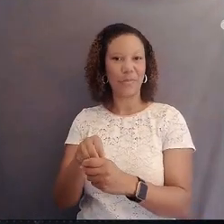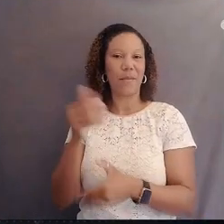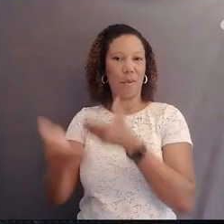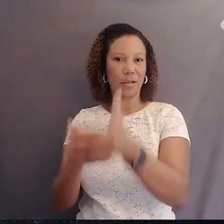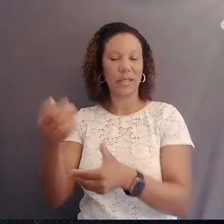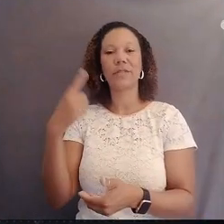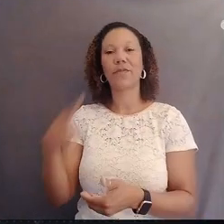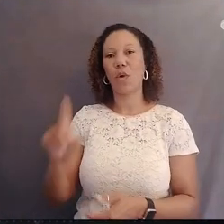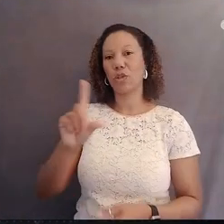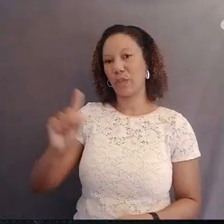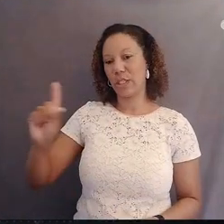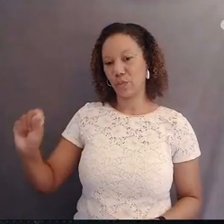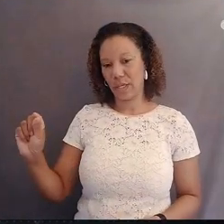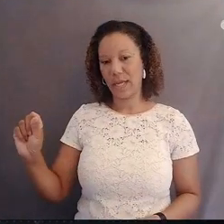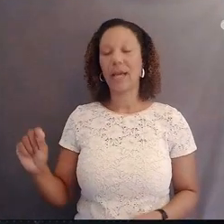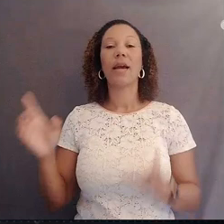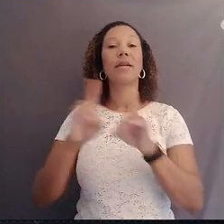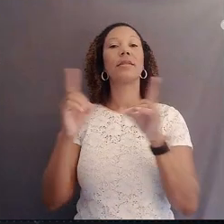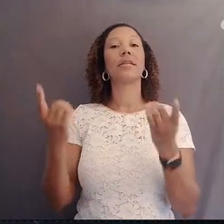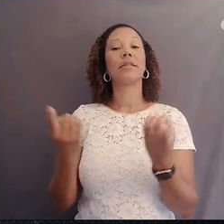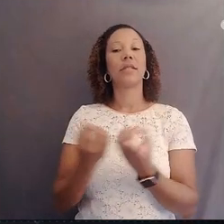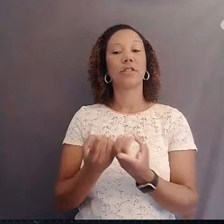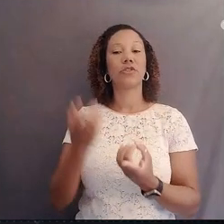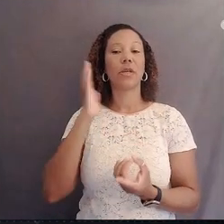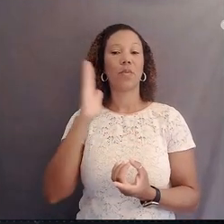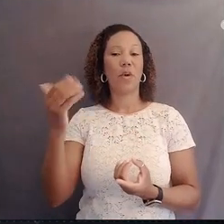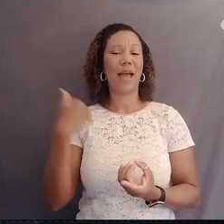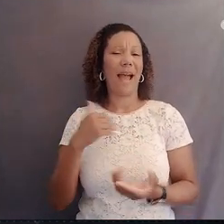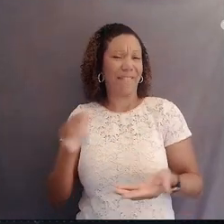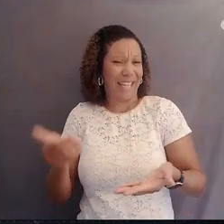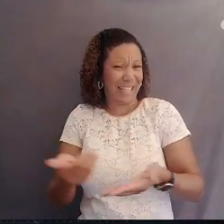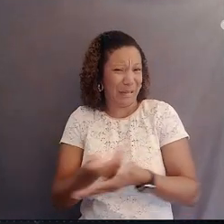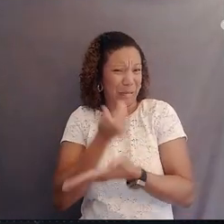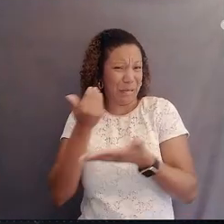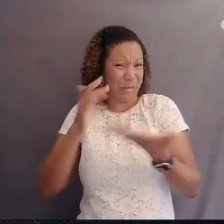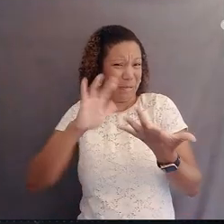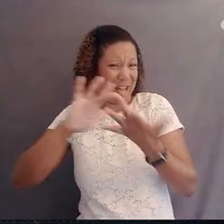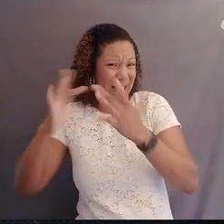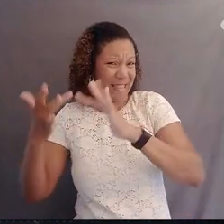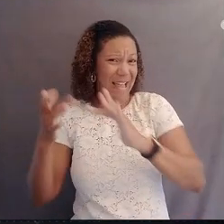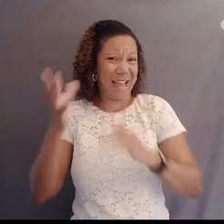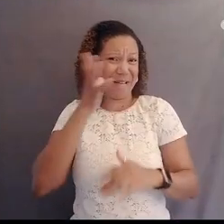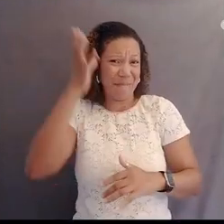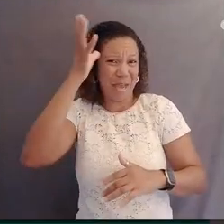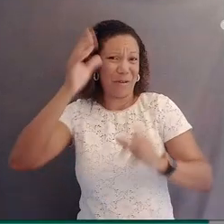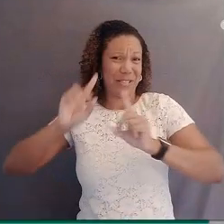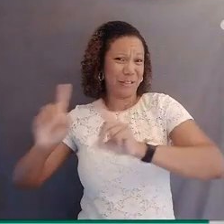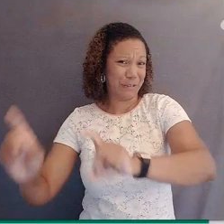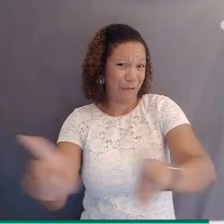2020. The district will distribute a new online parent and staff